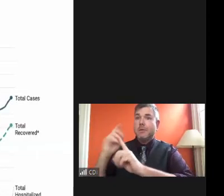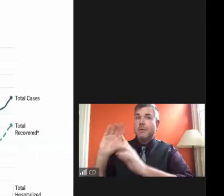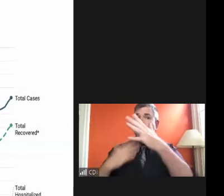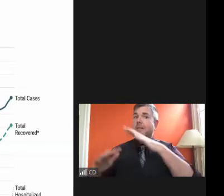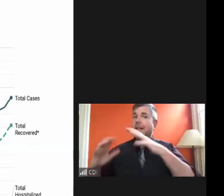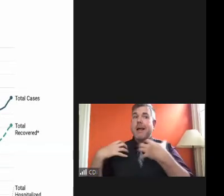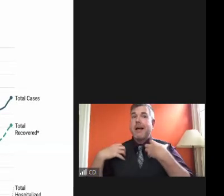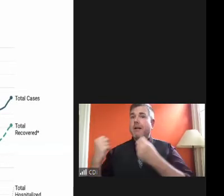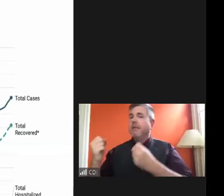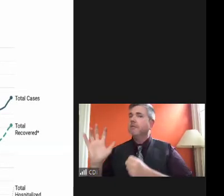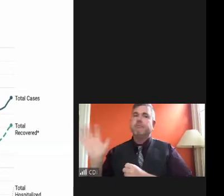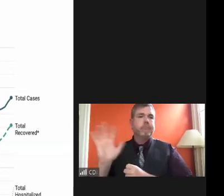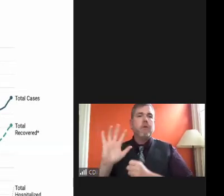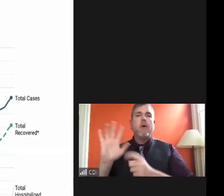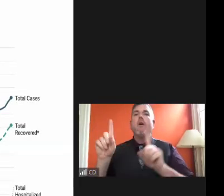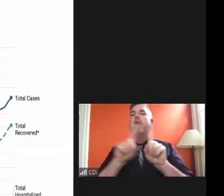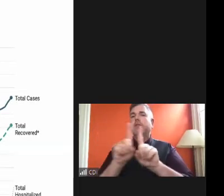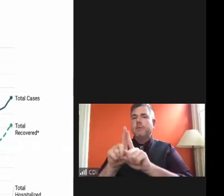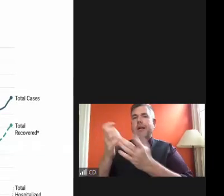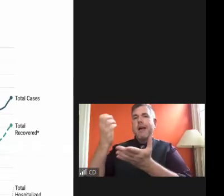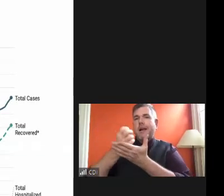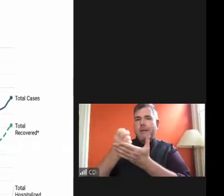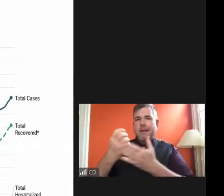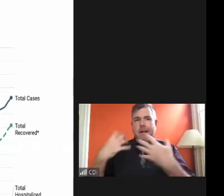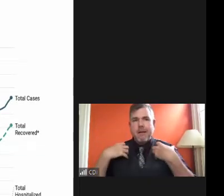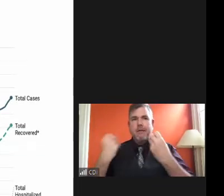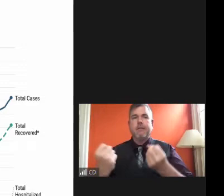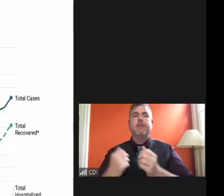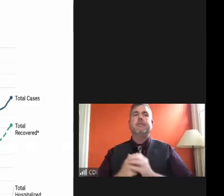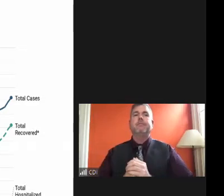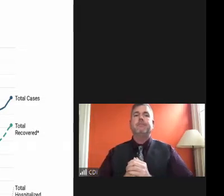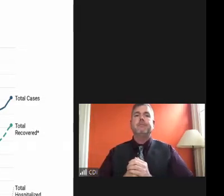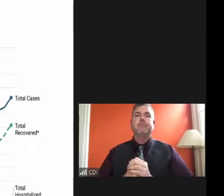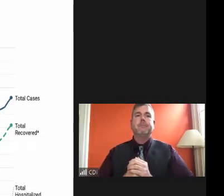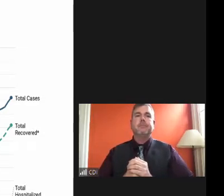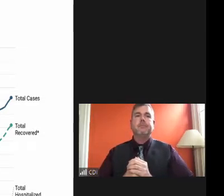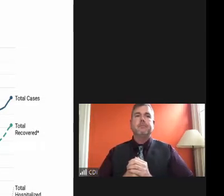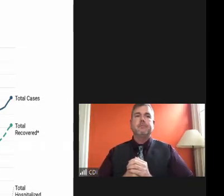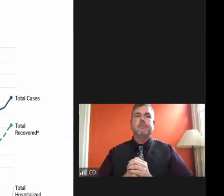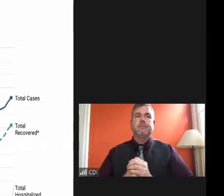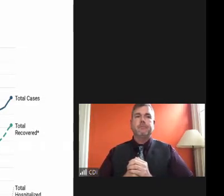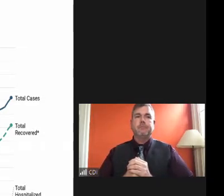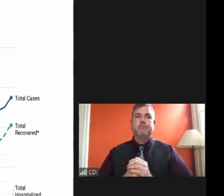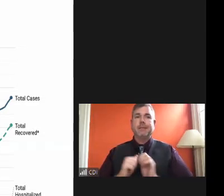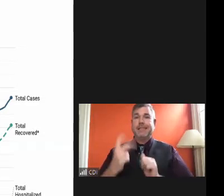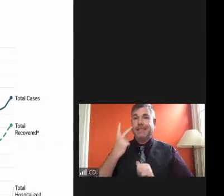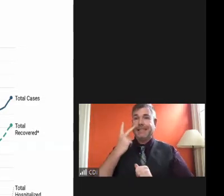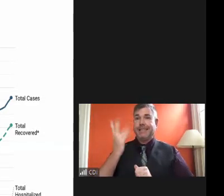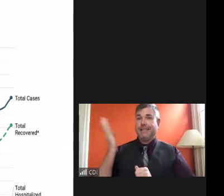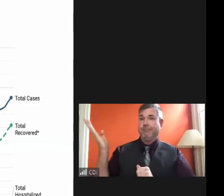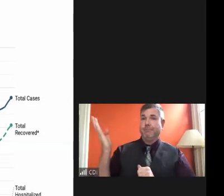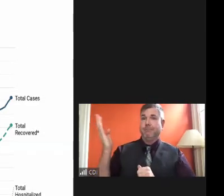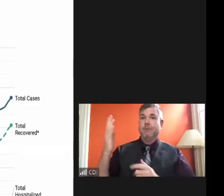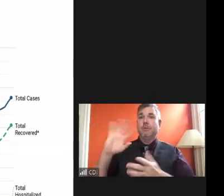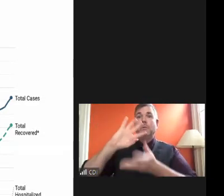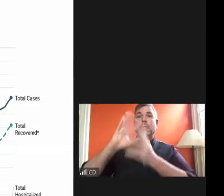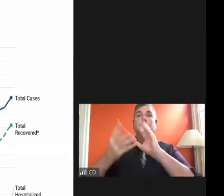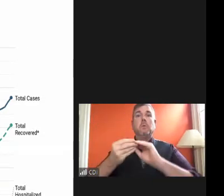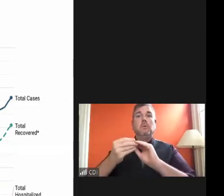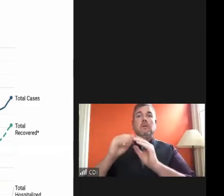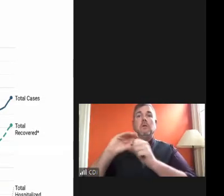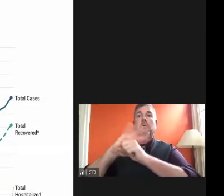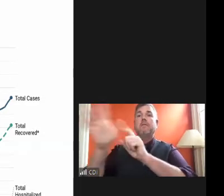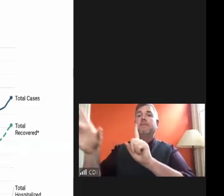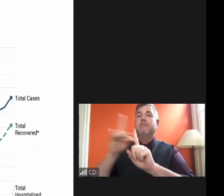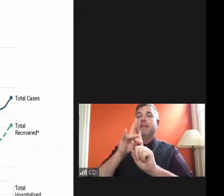This is the total cumulative cases we've had in Marin County since the beginning of the pandemic. And what you see is basically